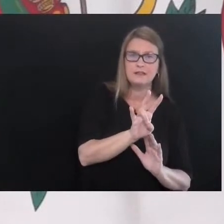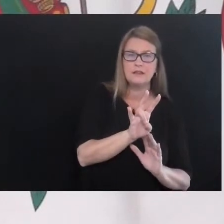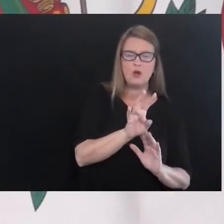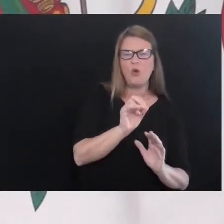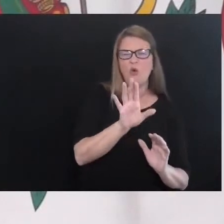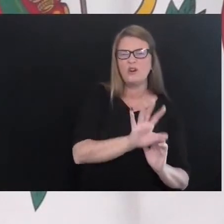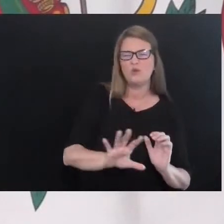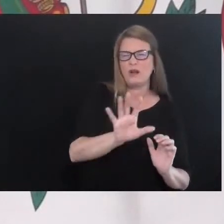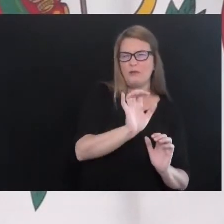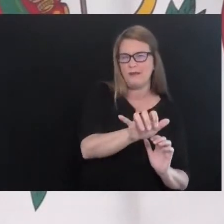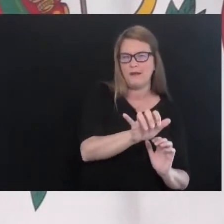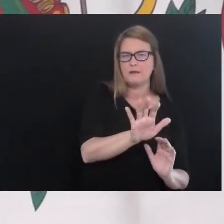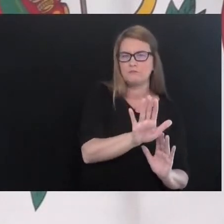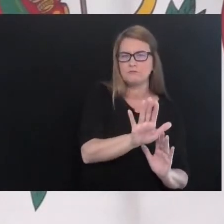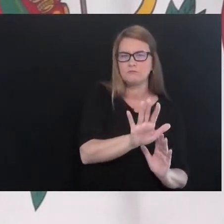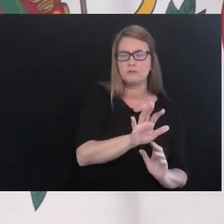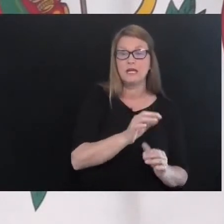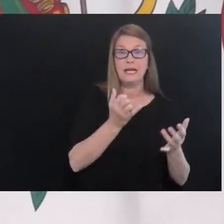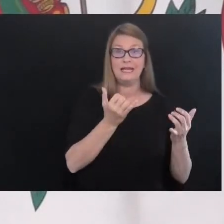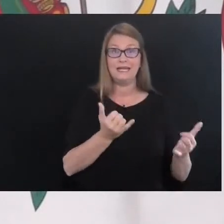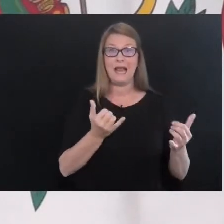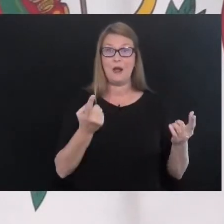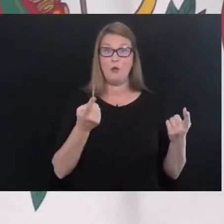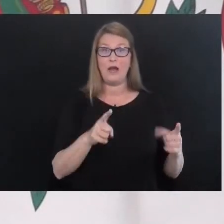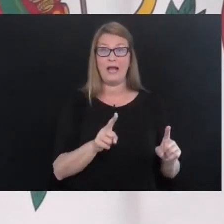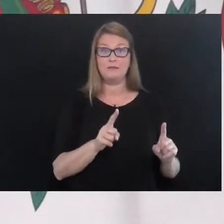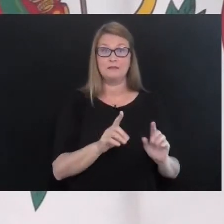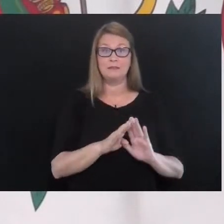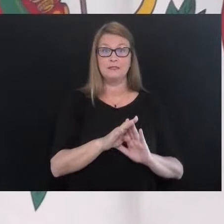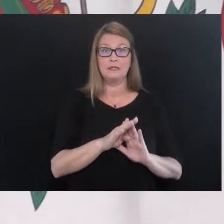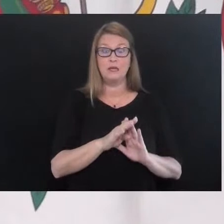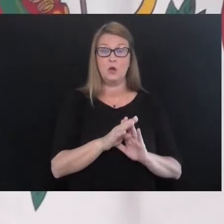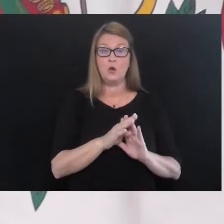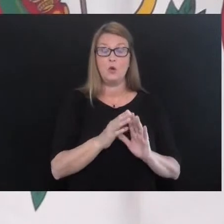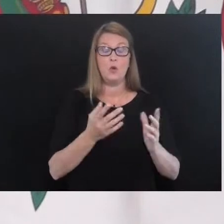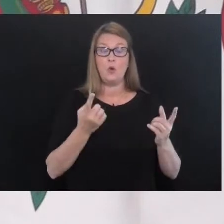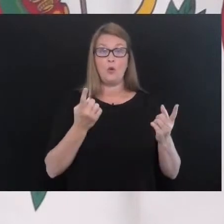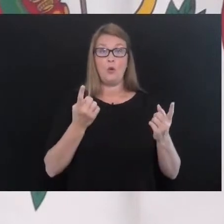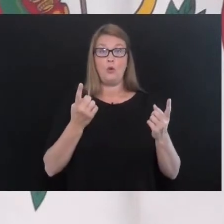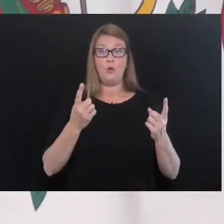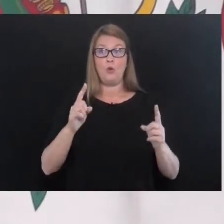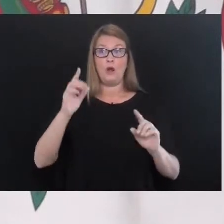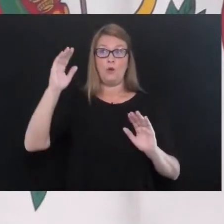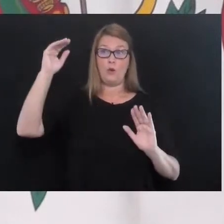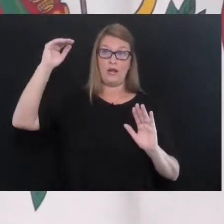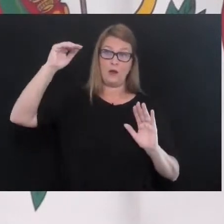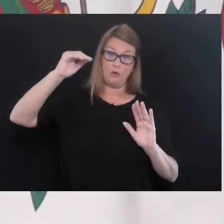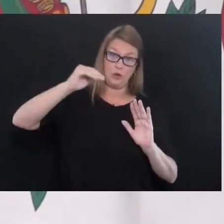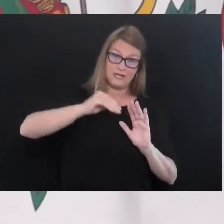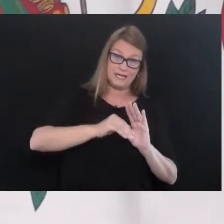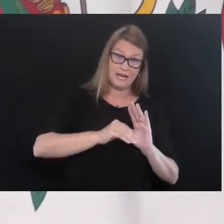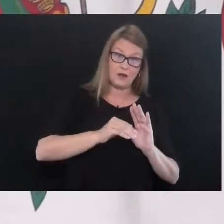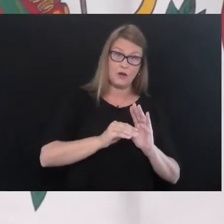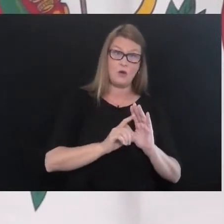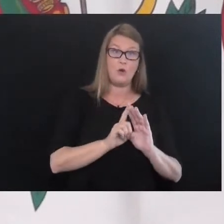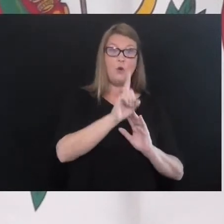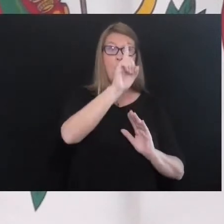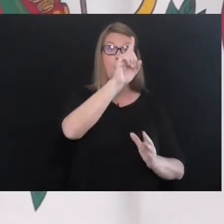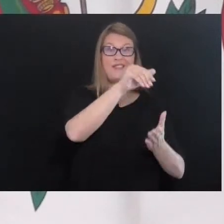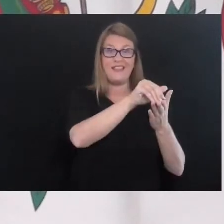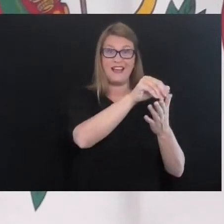very close to that. Now what's happened is we went all the way to